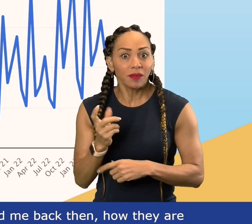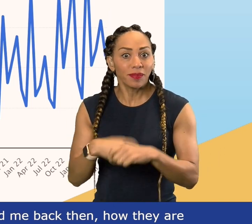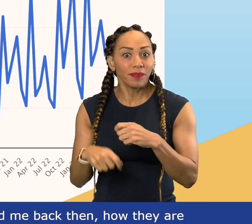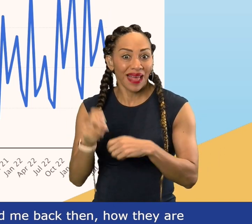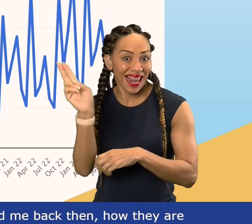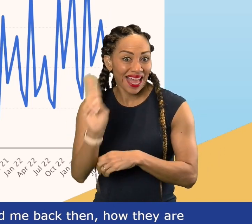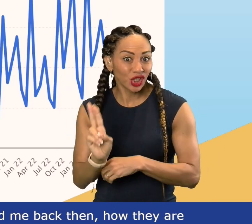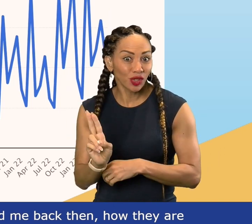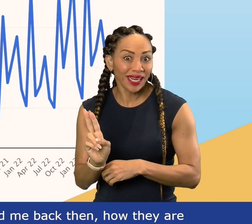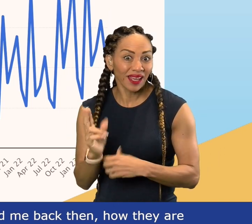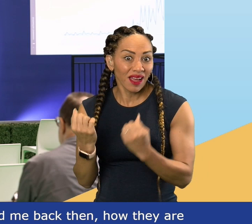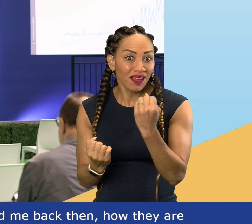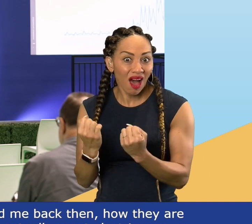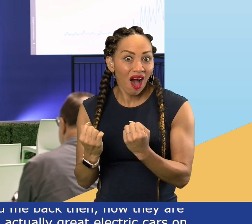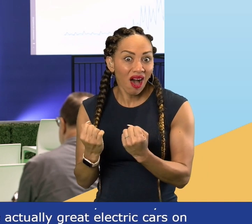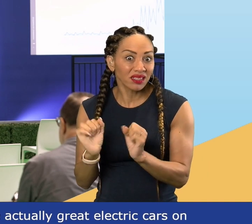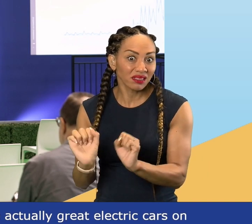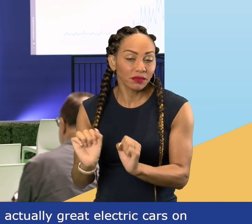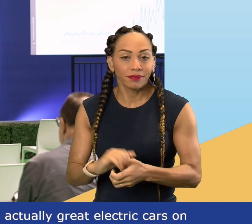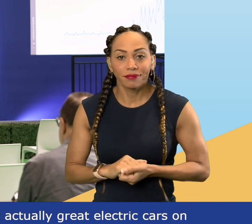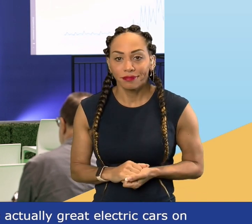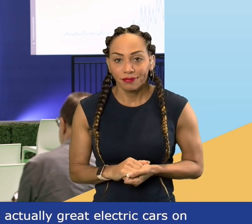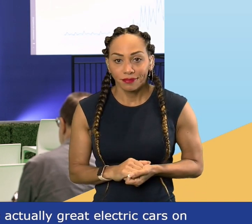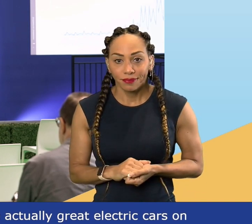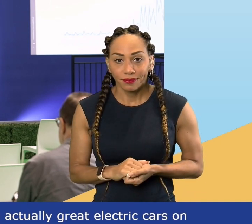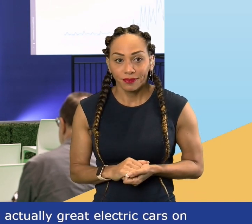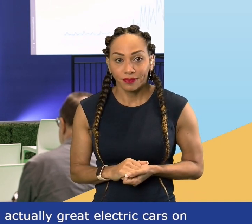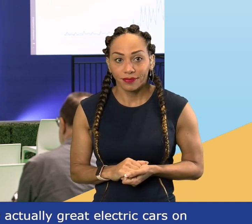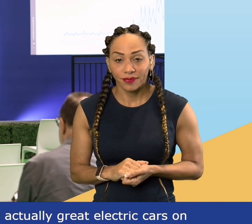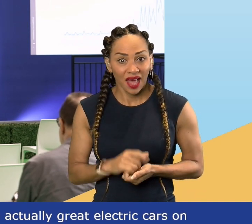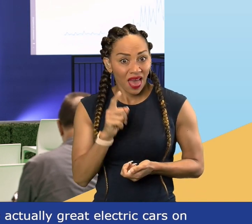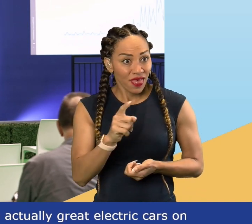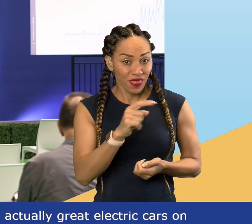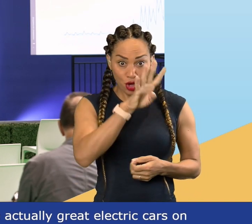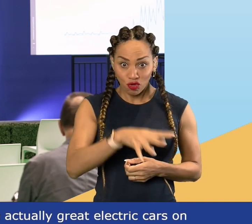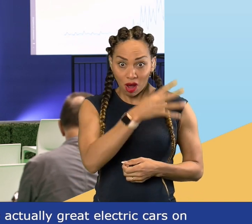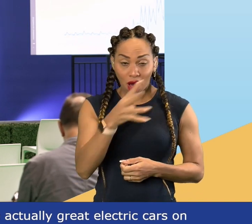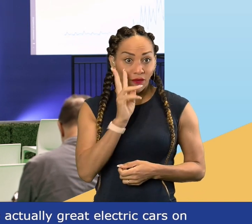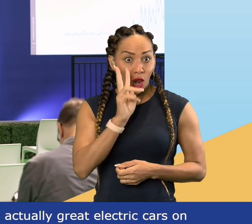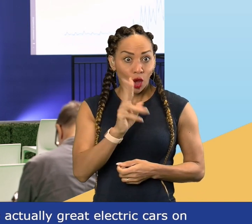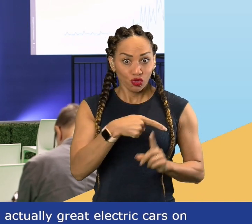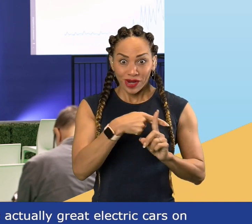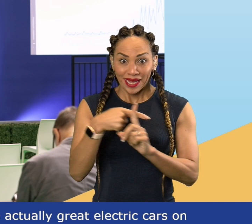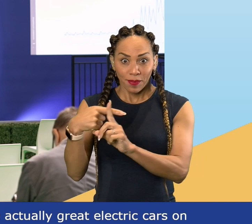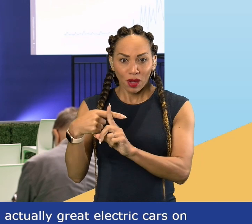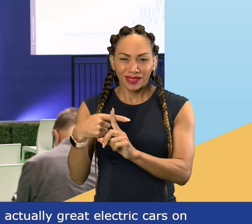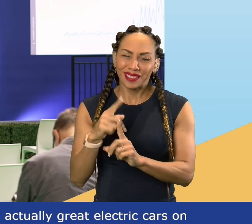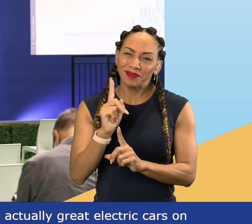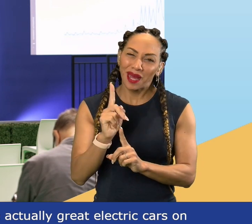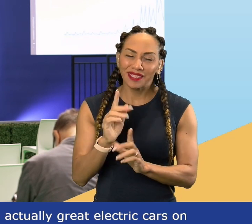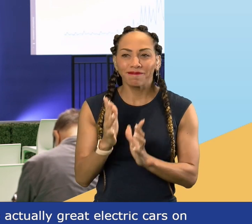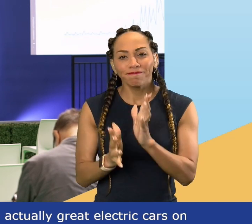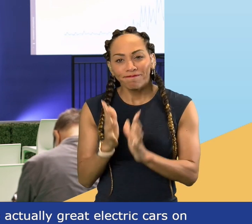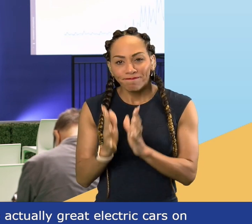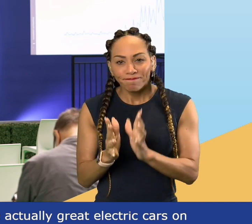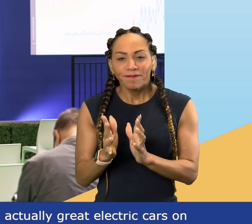However, things are not quite all as rosy and heading up as that graph would suggest. The reason being is that a lot of that is